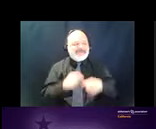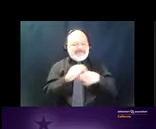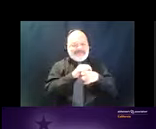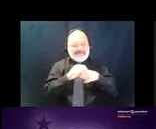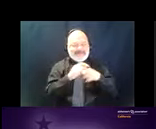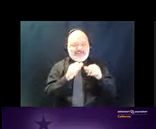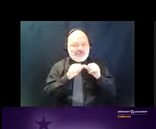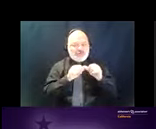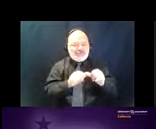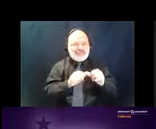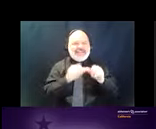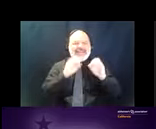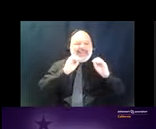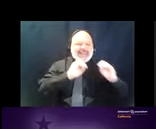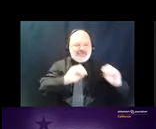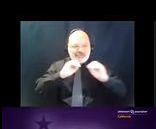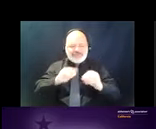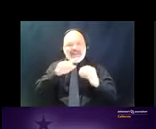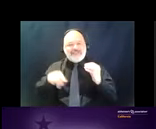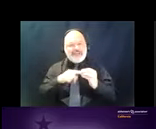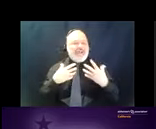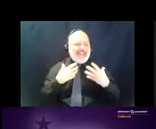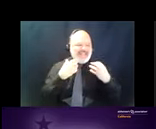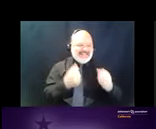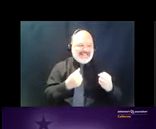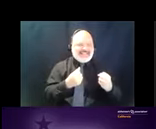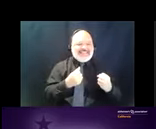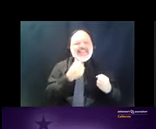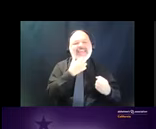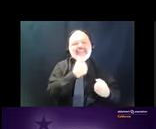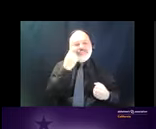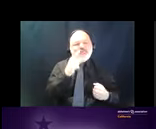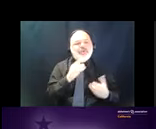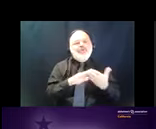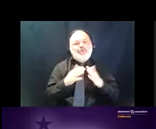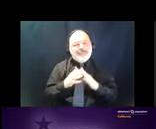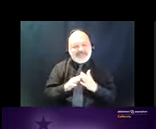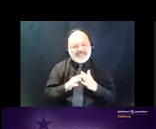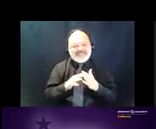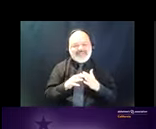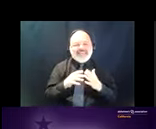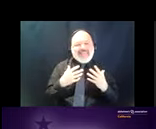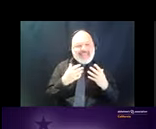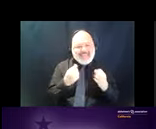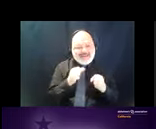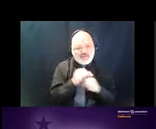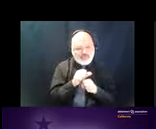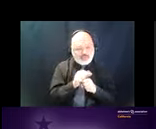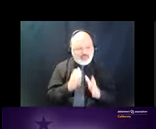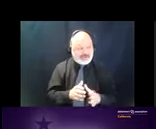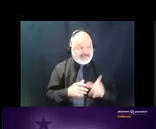continuing education about healthy aging for community health workers. Here highlighted are a couple of great resources you can be able to